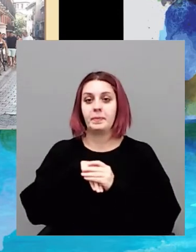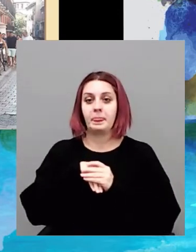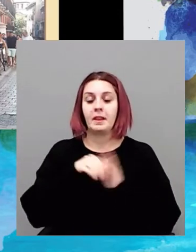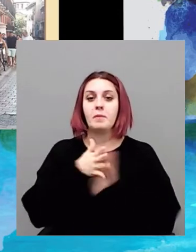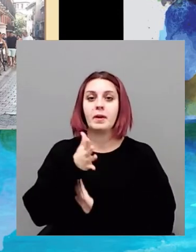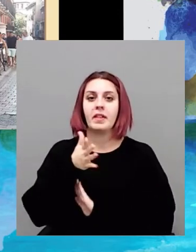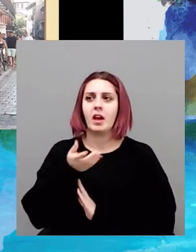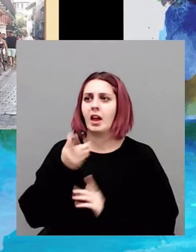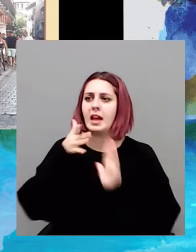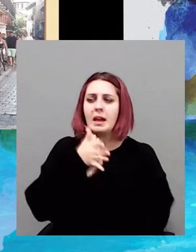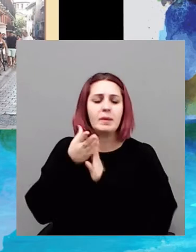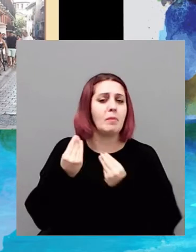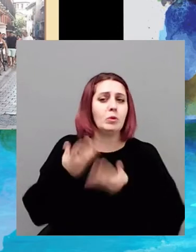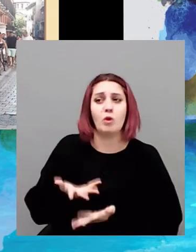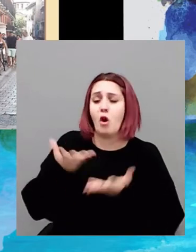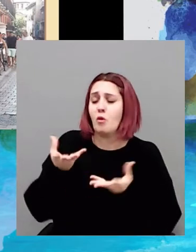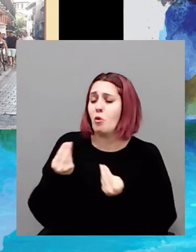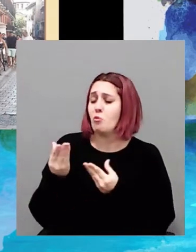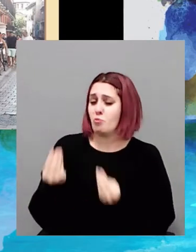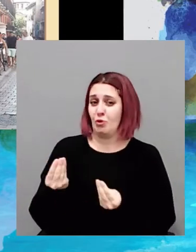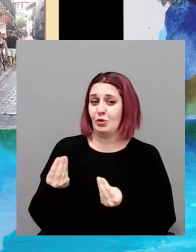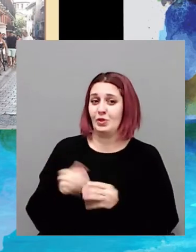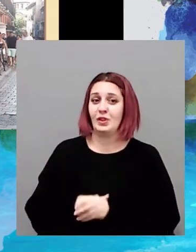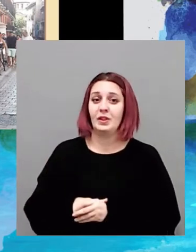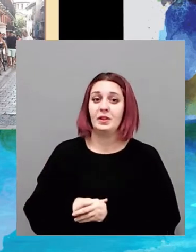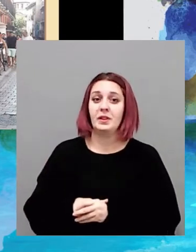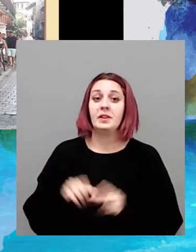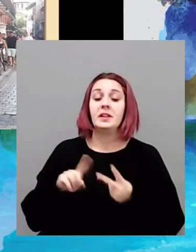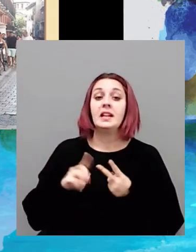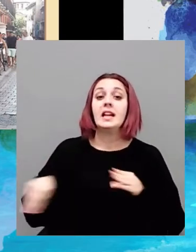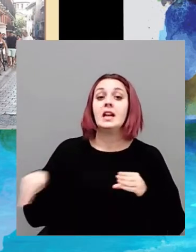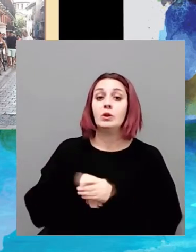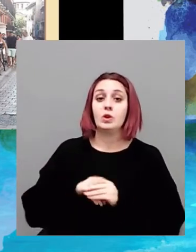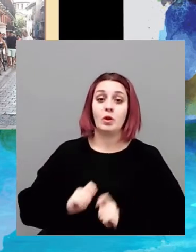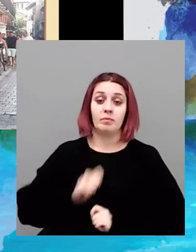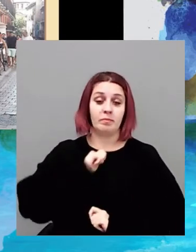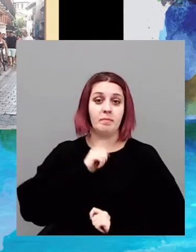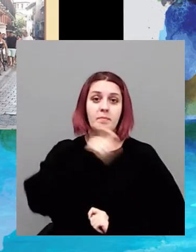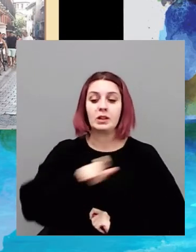culture. People with disability have a lot to enjoy and a lot to offer.